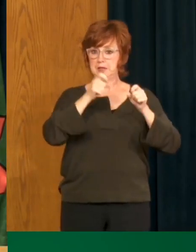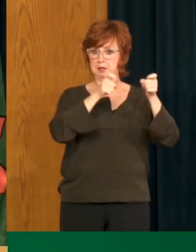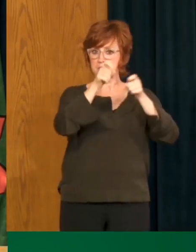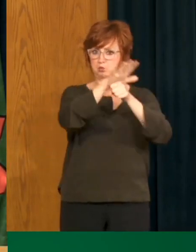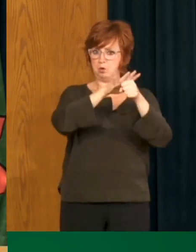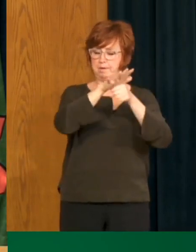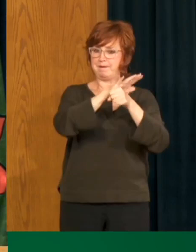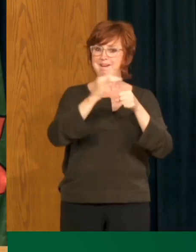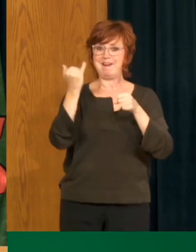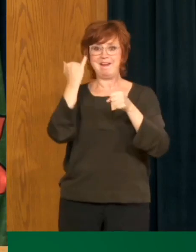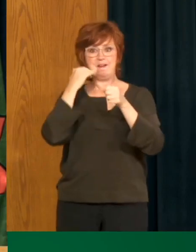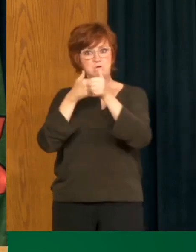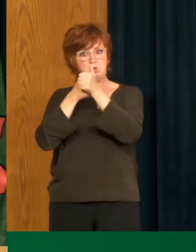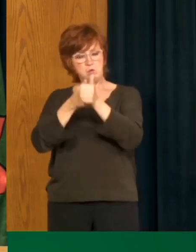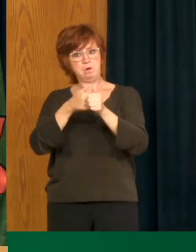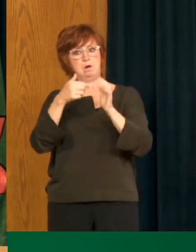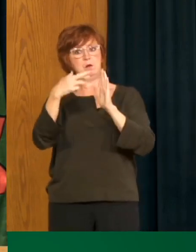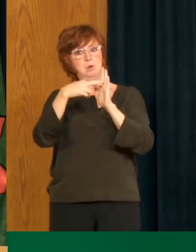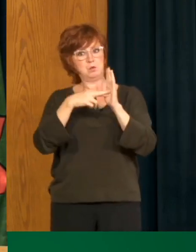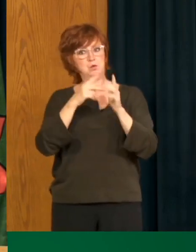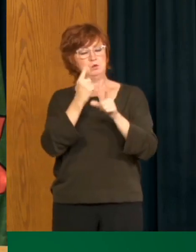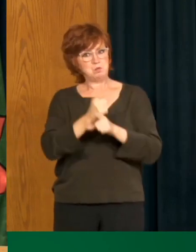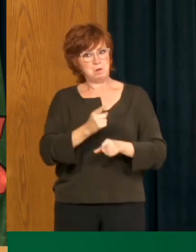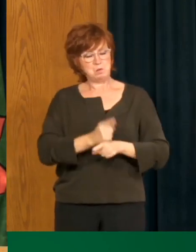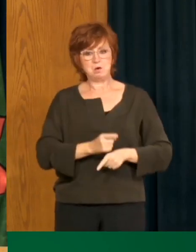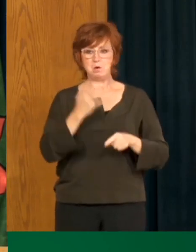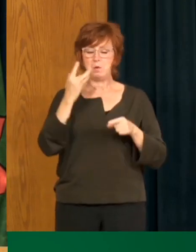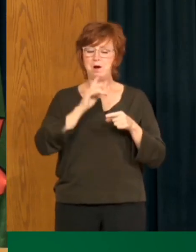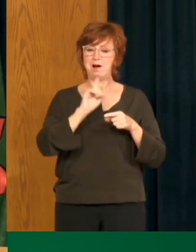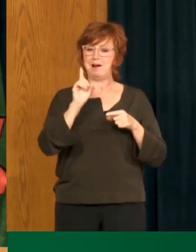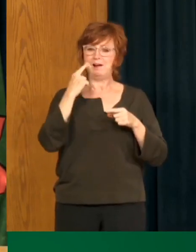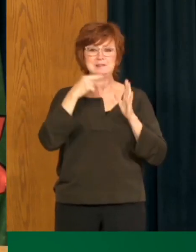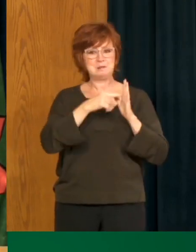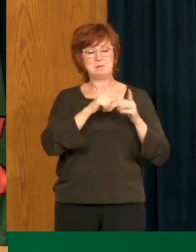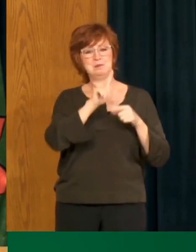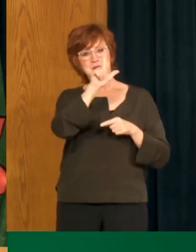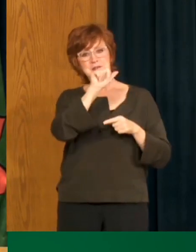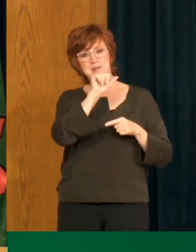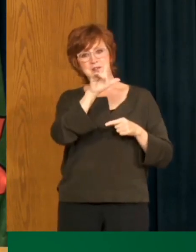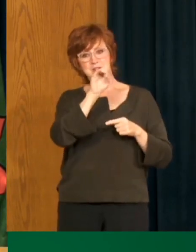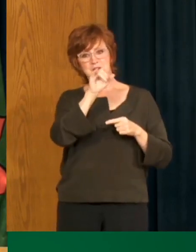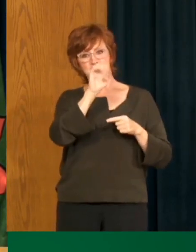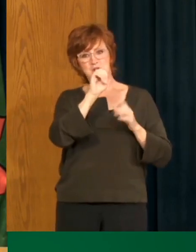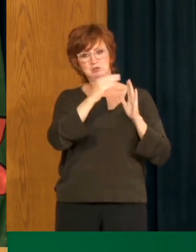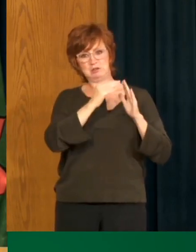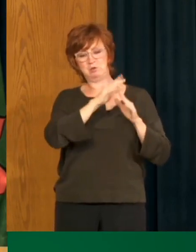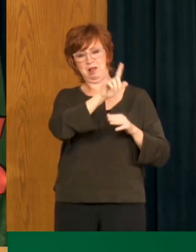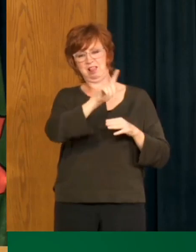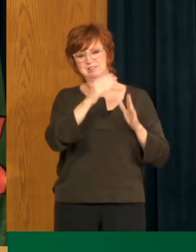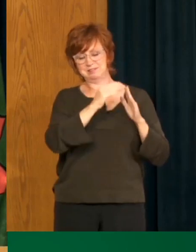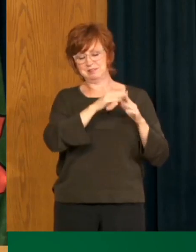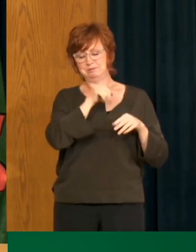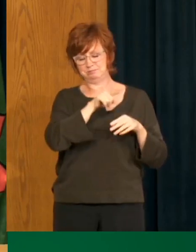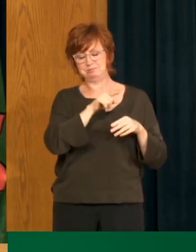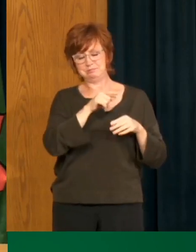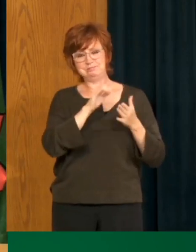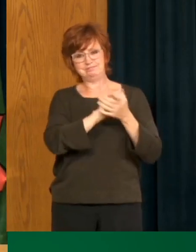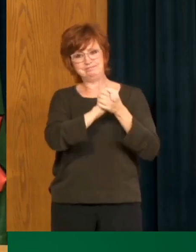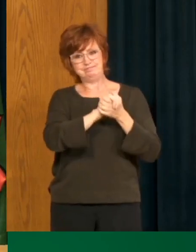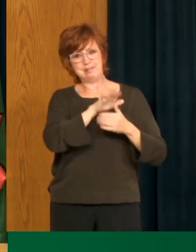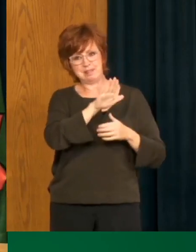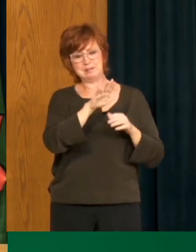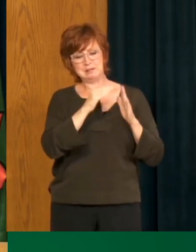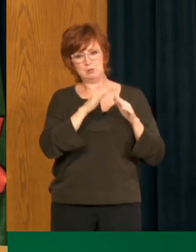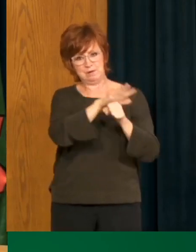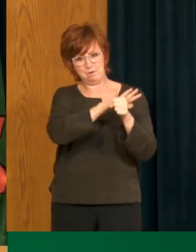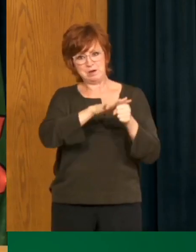want to commend everyone in the community of La Loche and other northern communities for everything that they have done to control the outbreak in that part of our